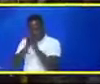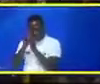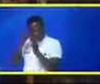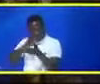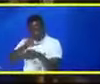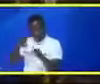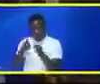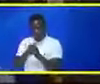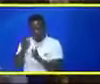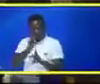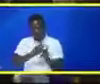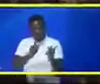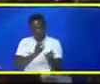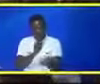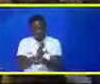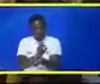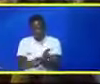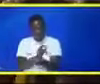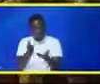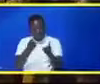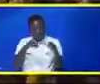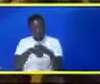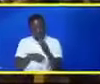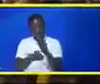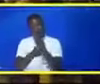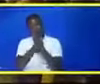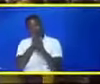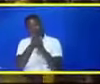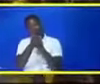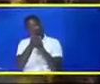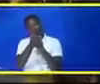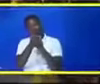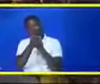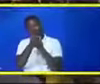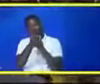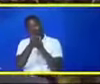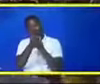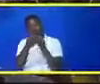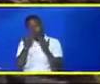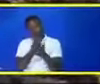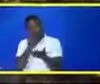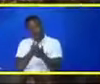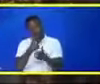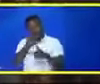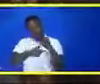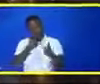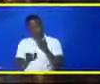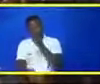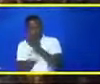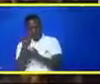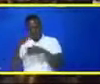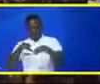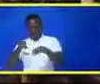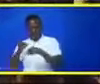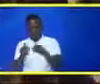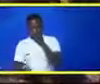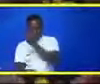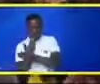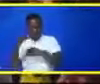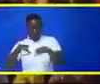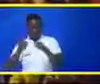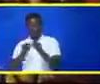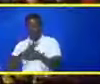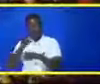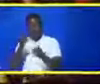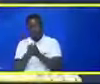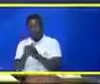the wounded servants of God in Ghana, the grace to come back, the grace to bounce back. I pray for all